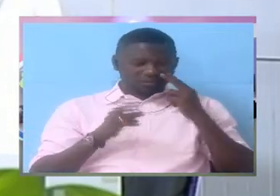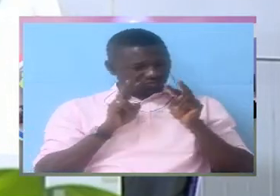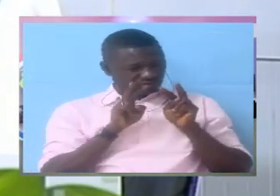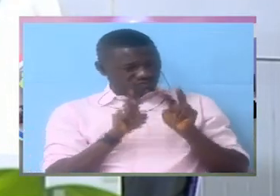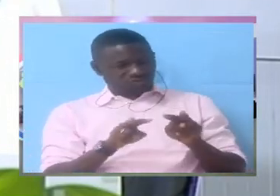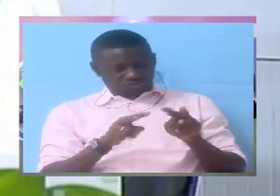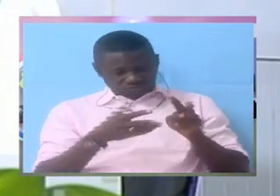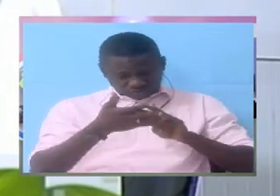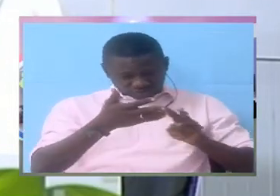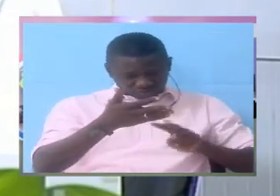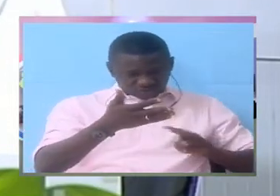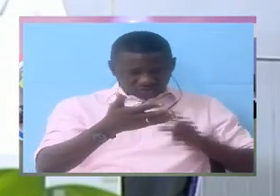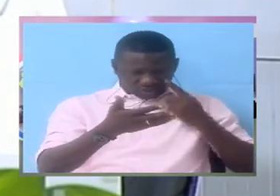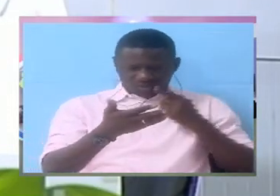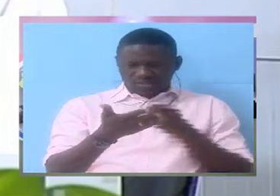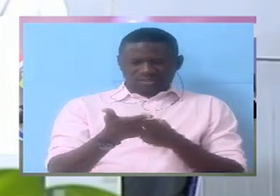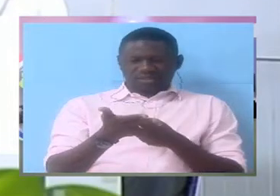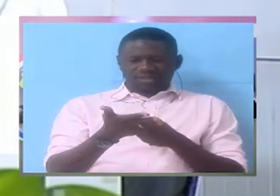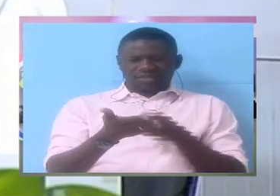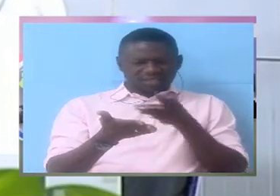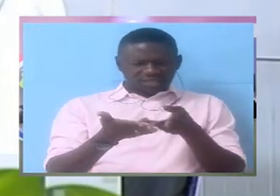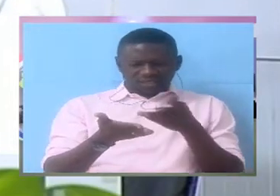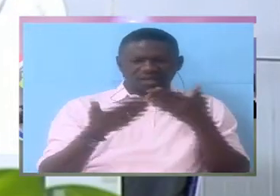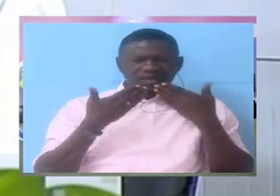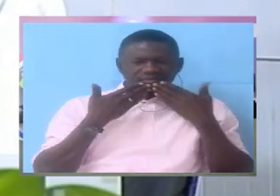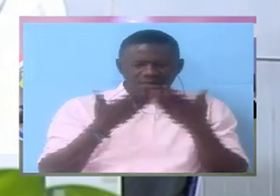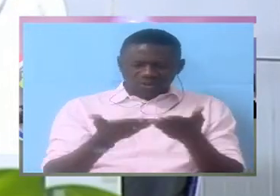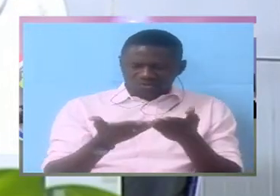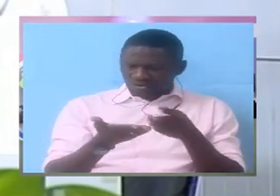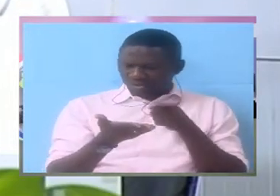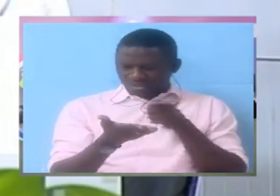see this information,